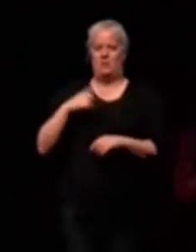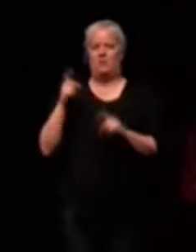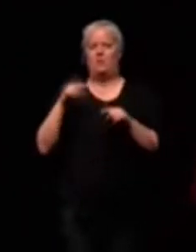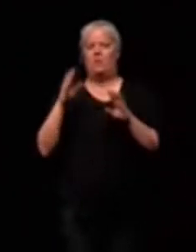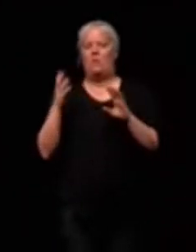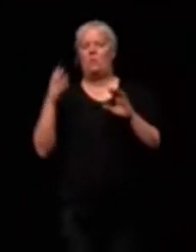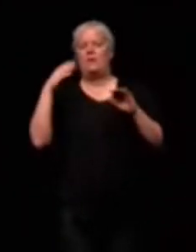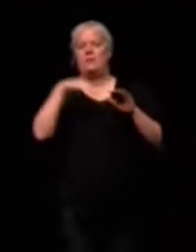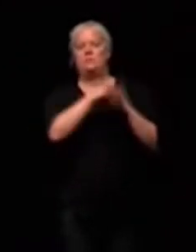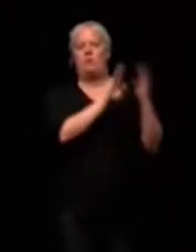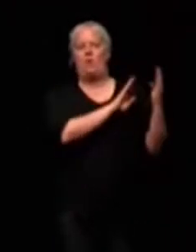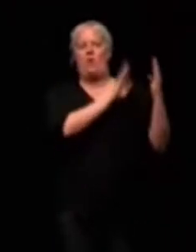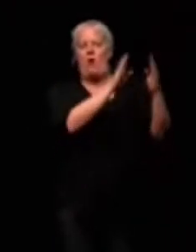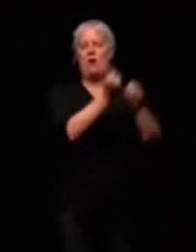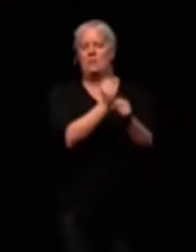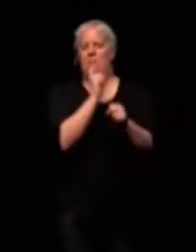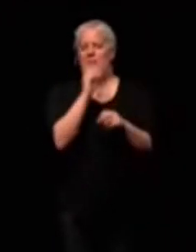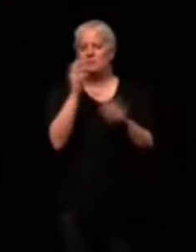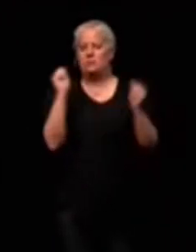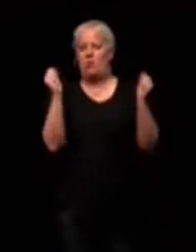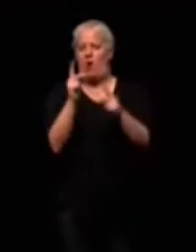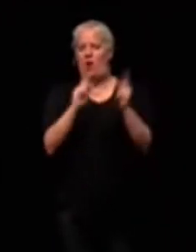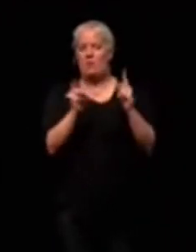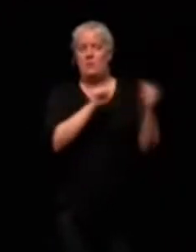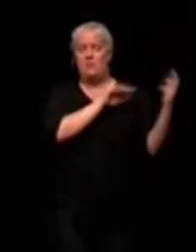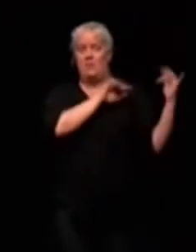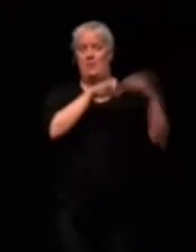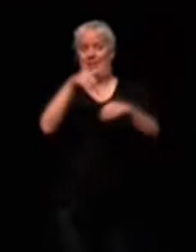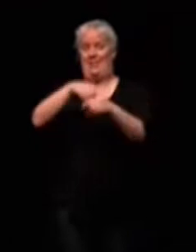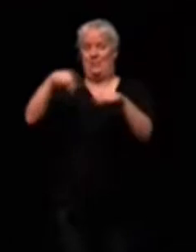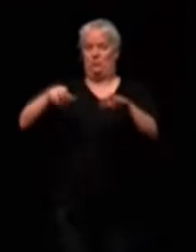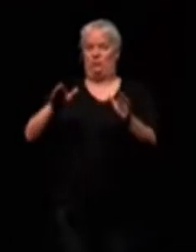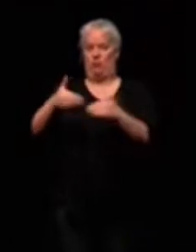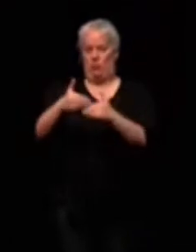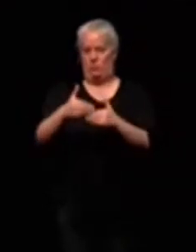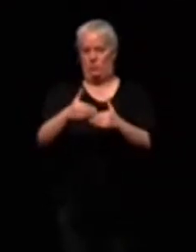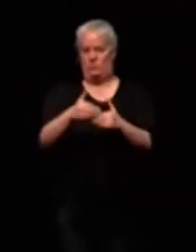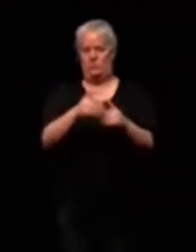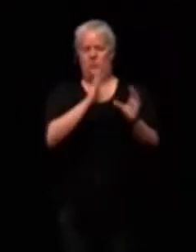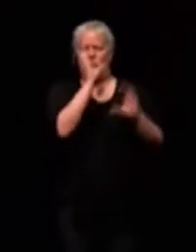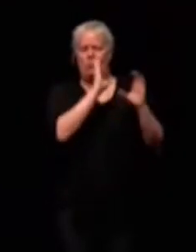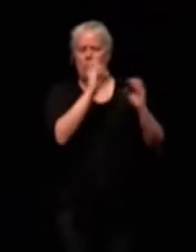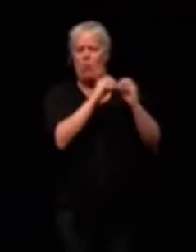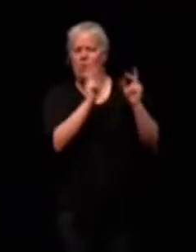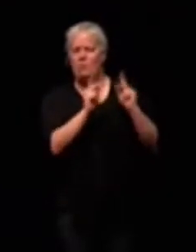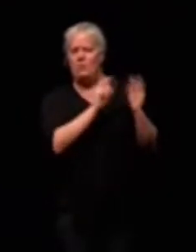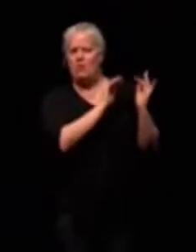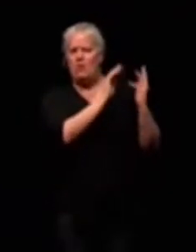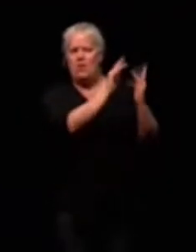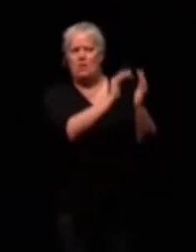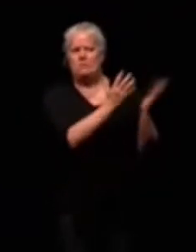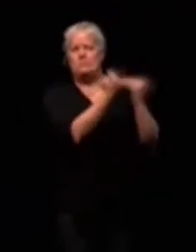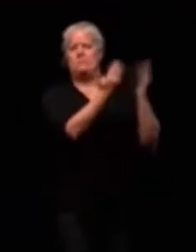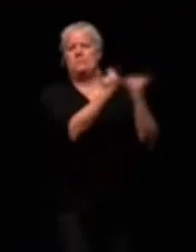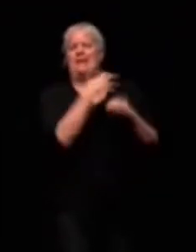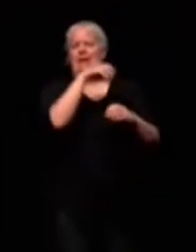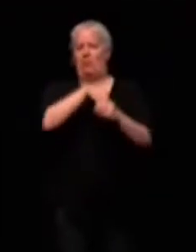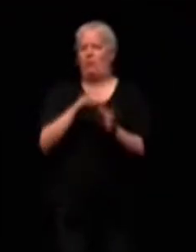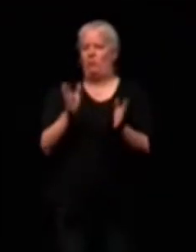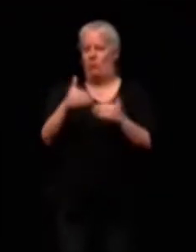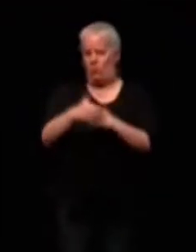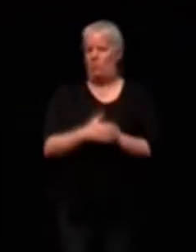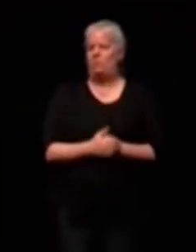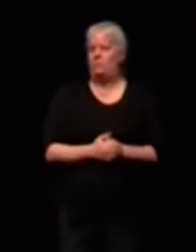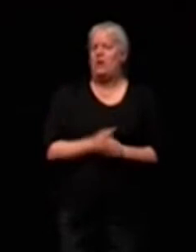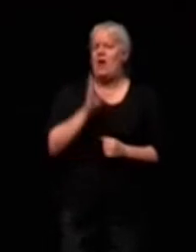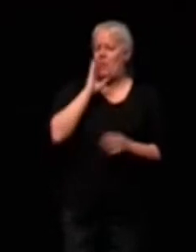now in this hall and ready and prepared to vote. We practiced earlier. I'm going to go through it with you once again, and I'm going to make